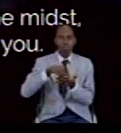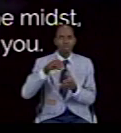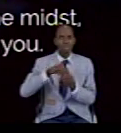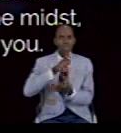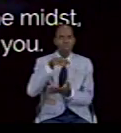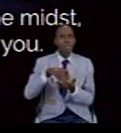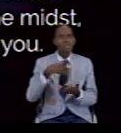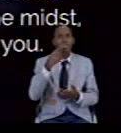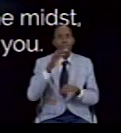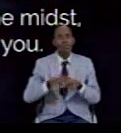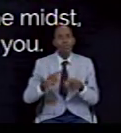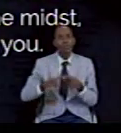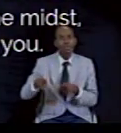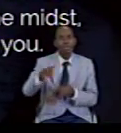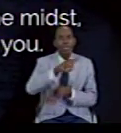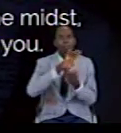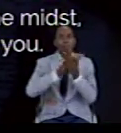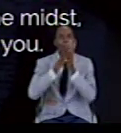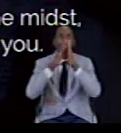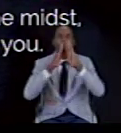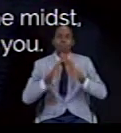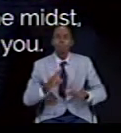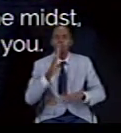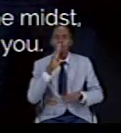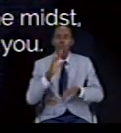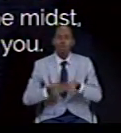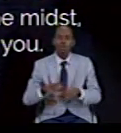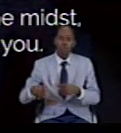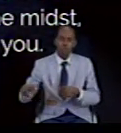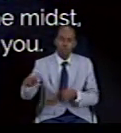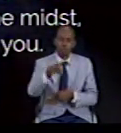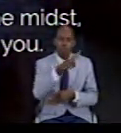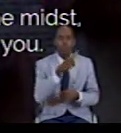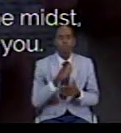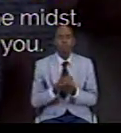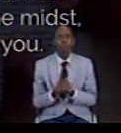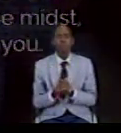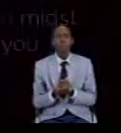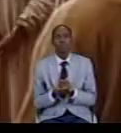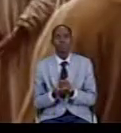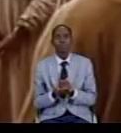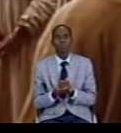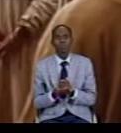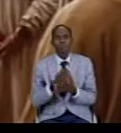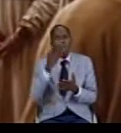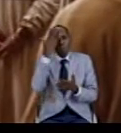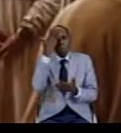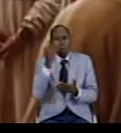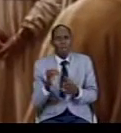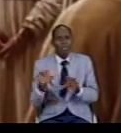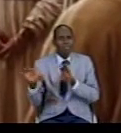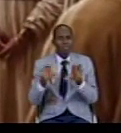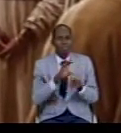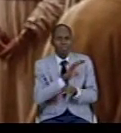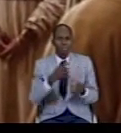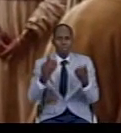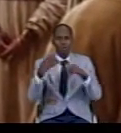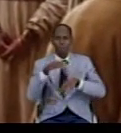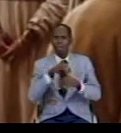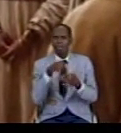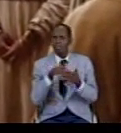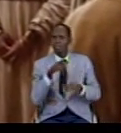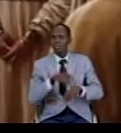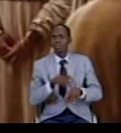and said unto them, peace be unto you. Why did he come to them at this time? Because